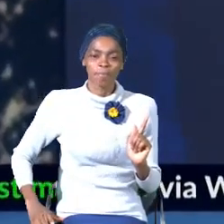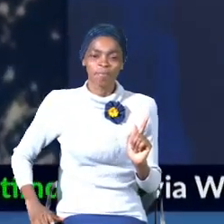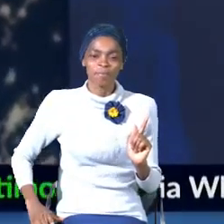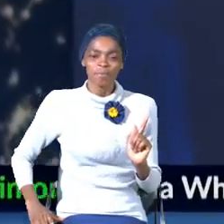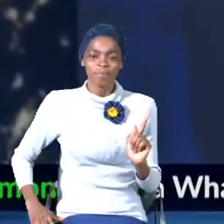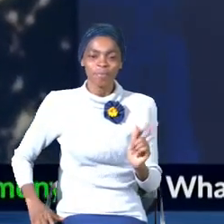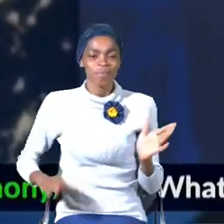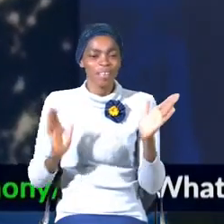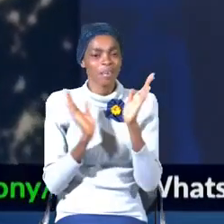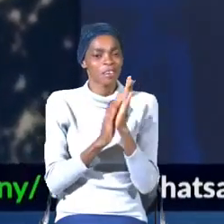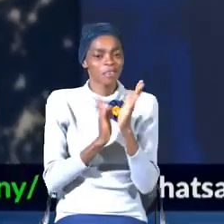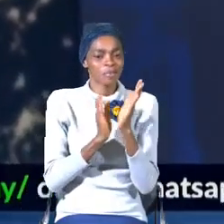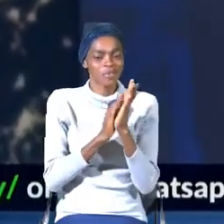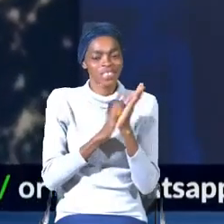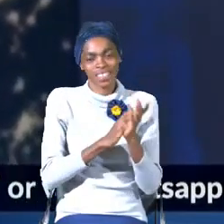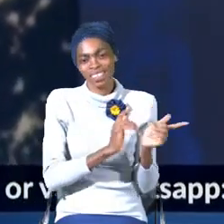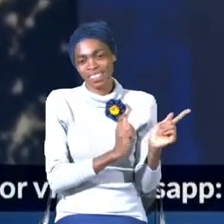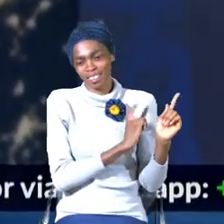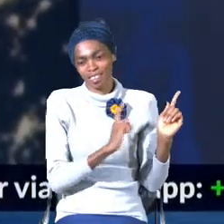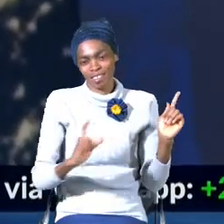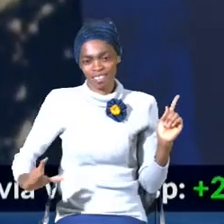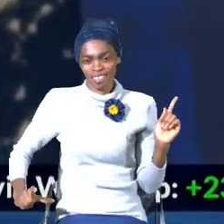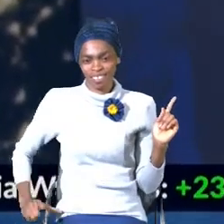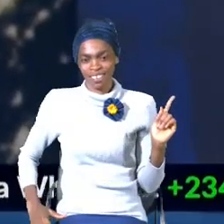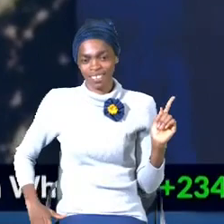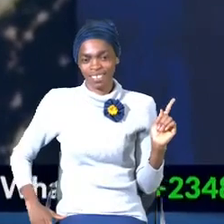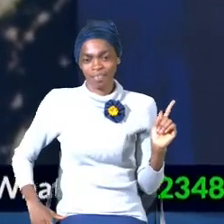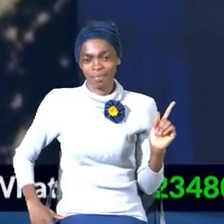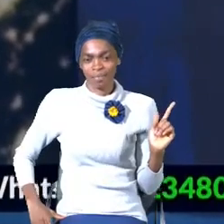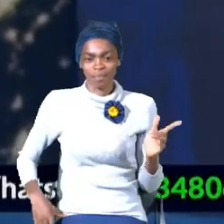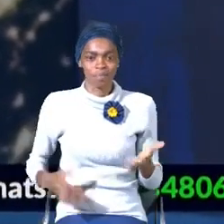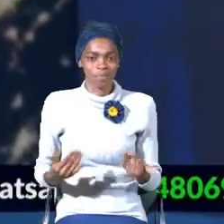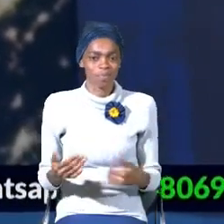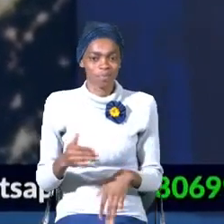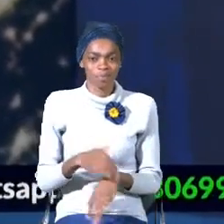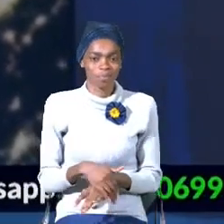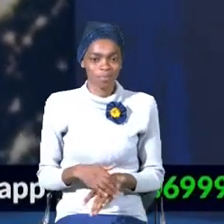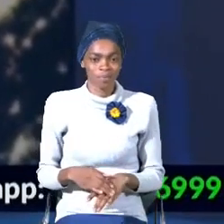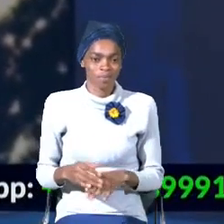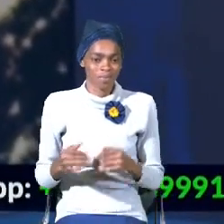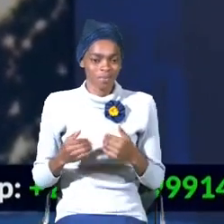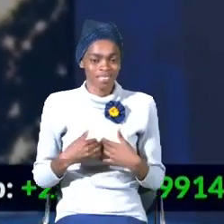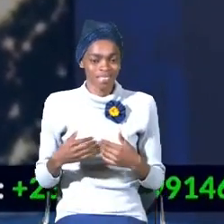Praise the Lord. Tonight I have with me